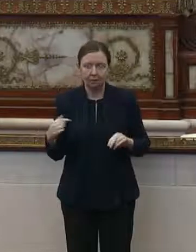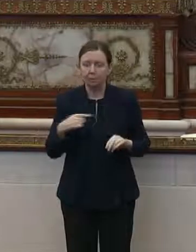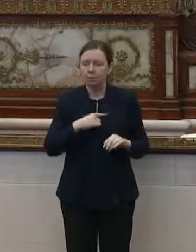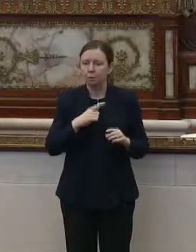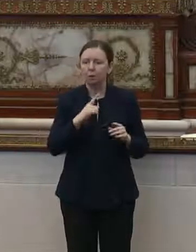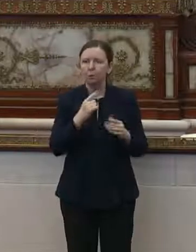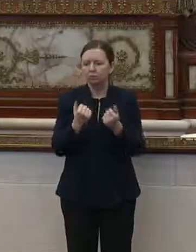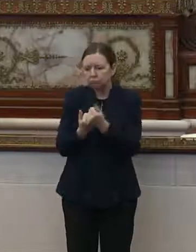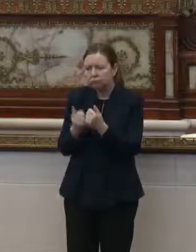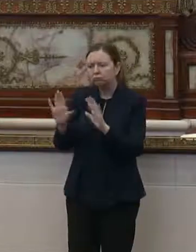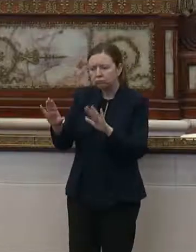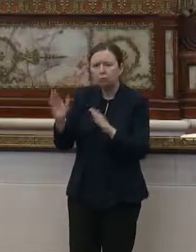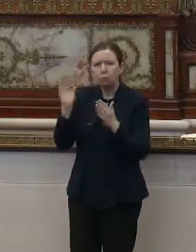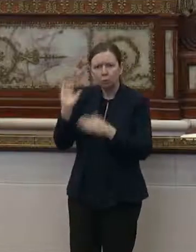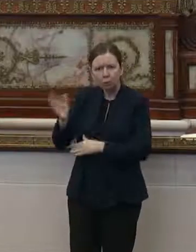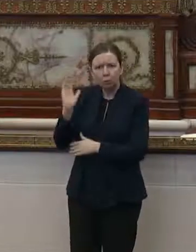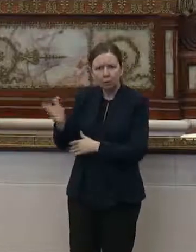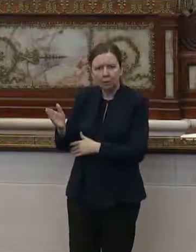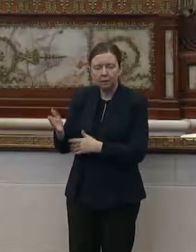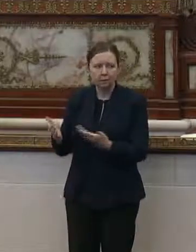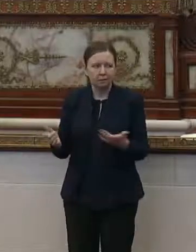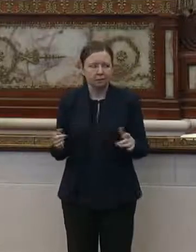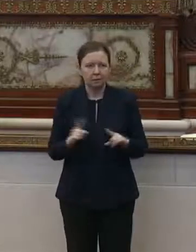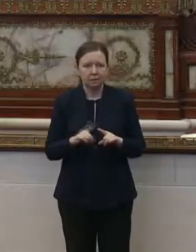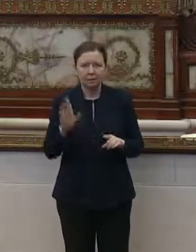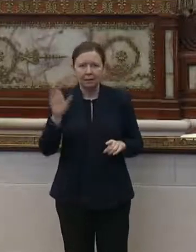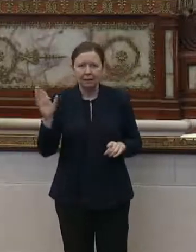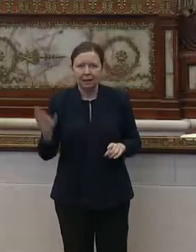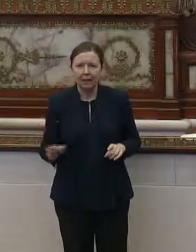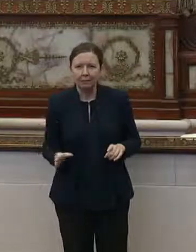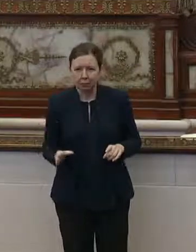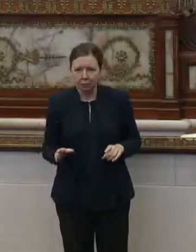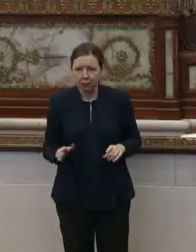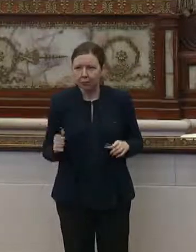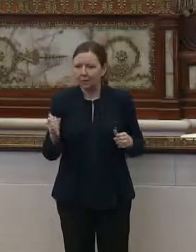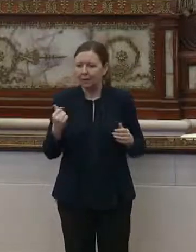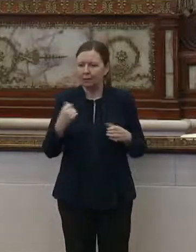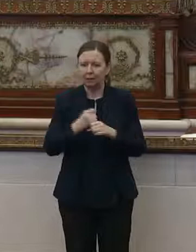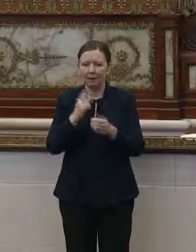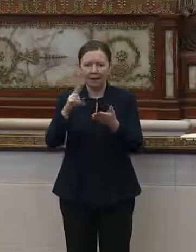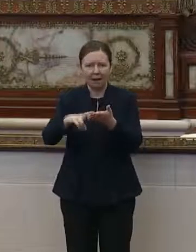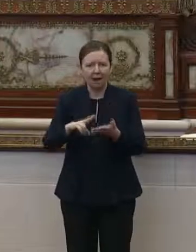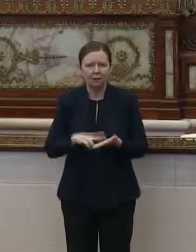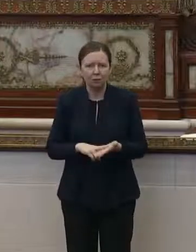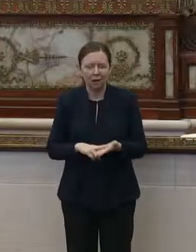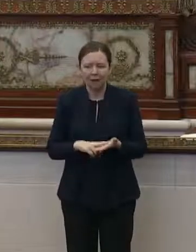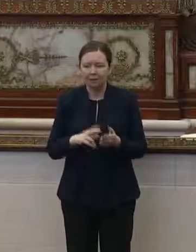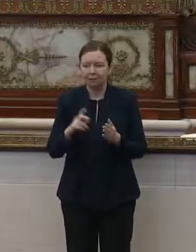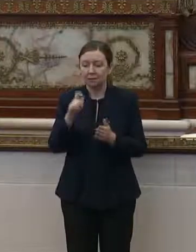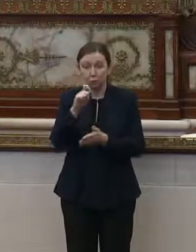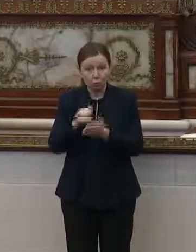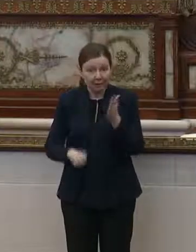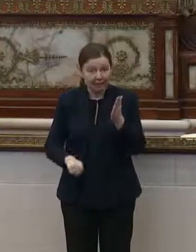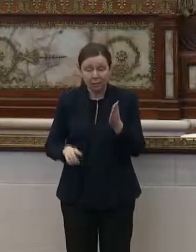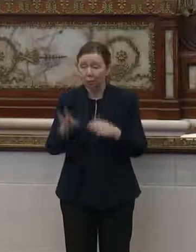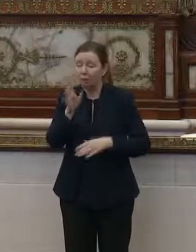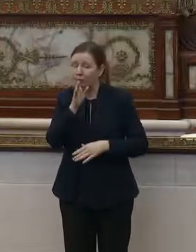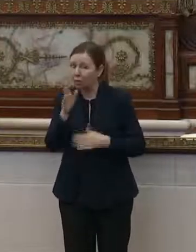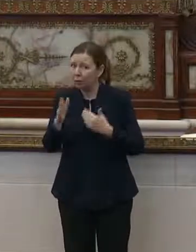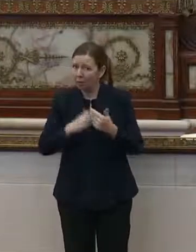that it would be, but at no time did anyone with the ability to make a contract, whether written or